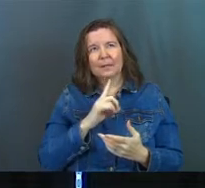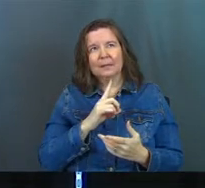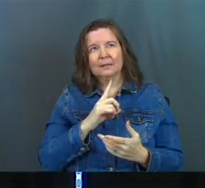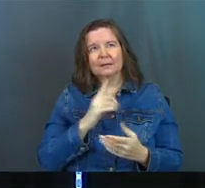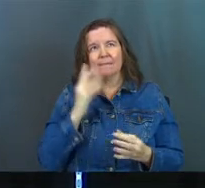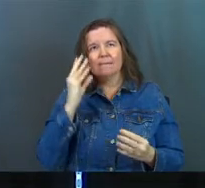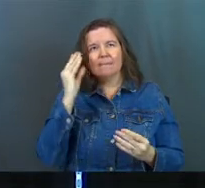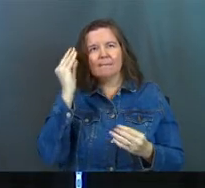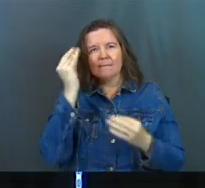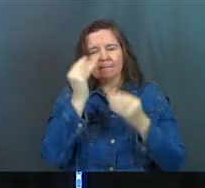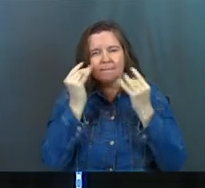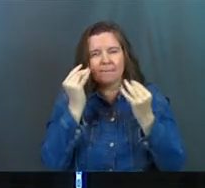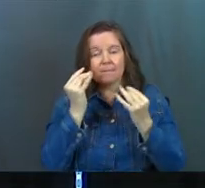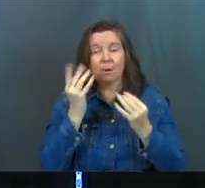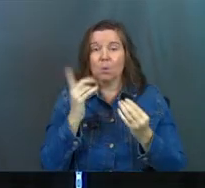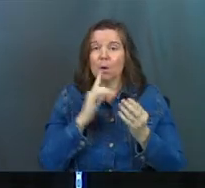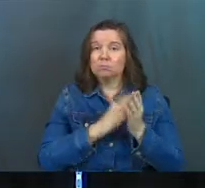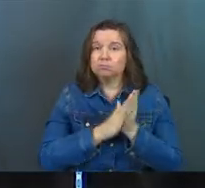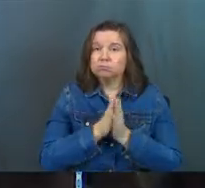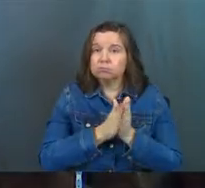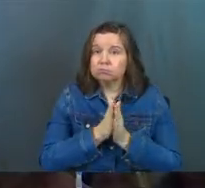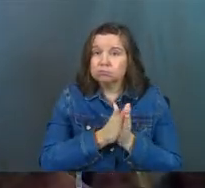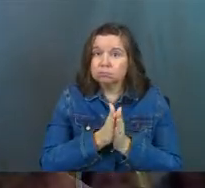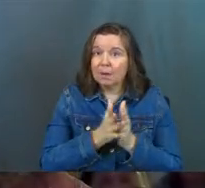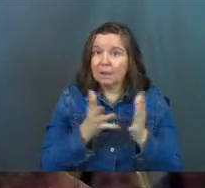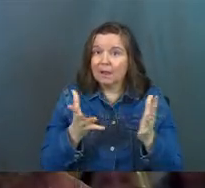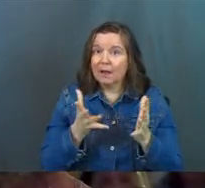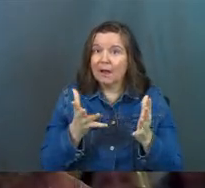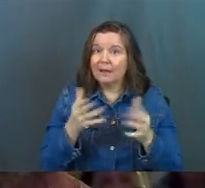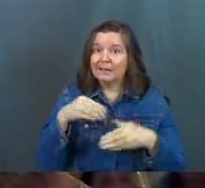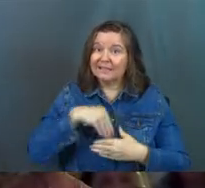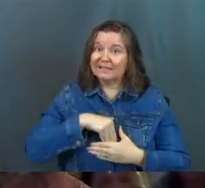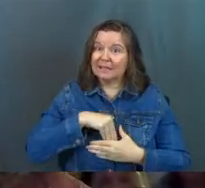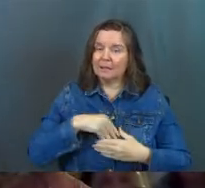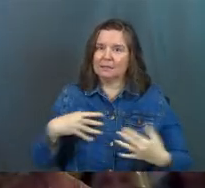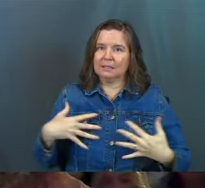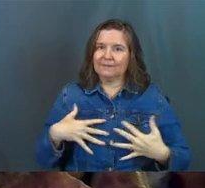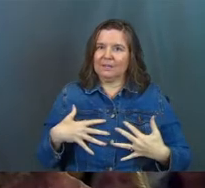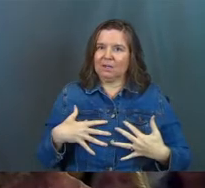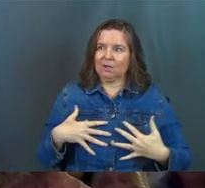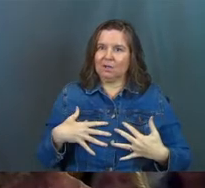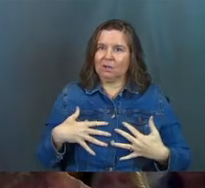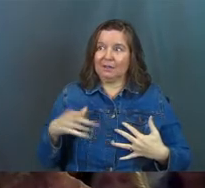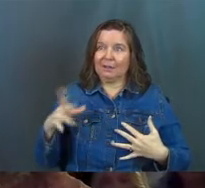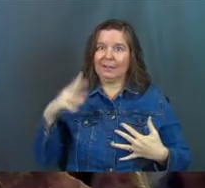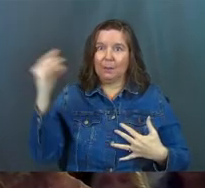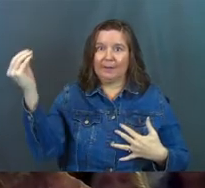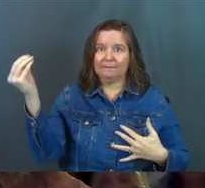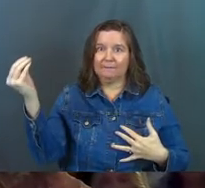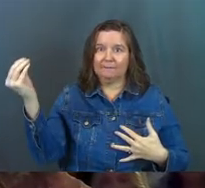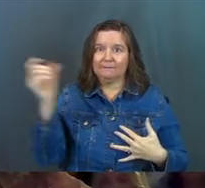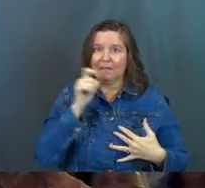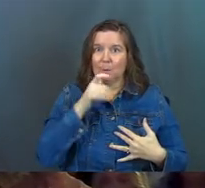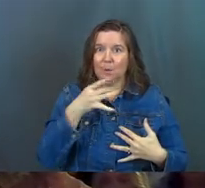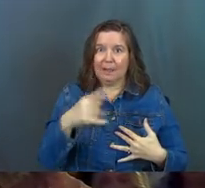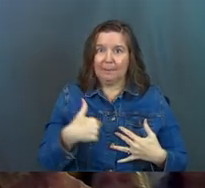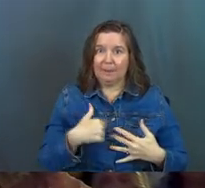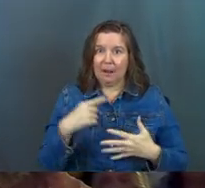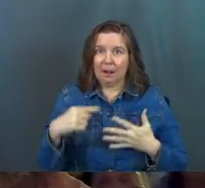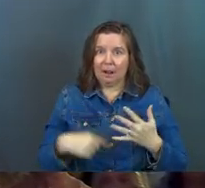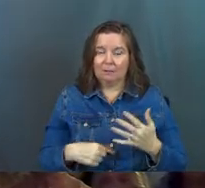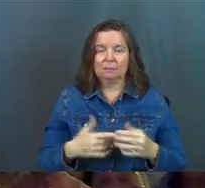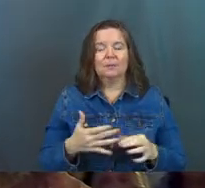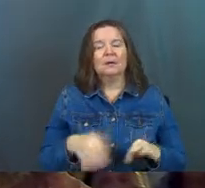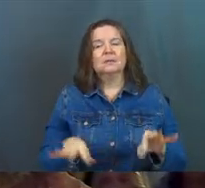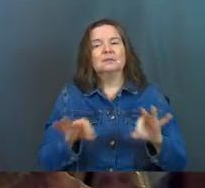if we're really thinking about it, what's motivating a lot of that is fear. Fear that they'll leave. And it's important